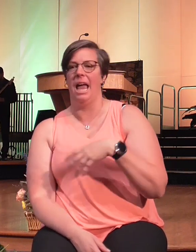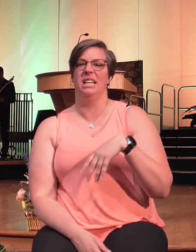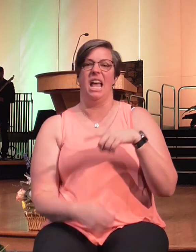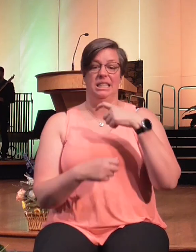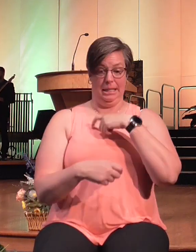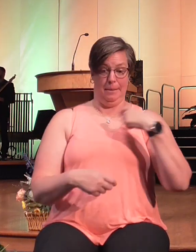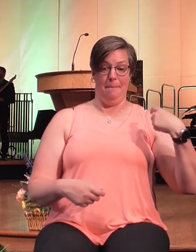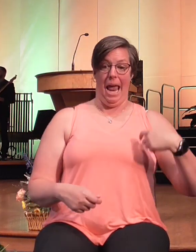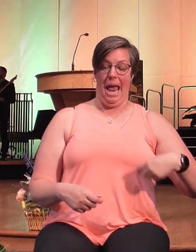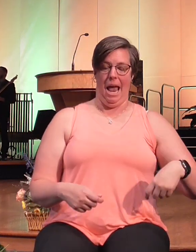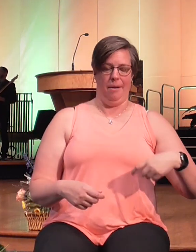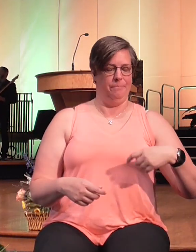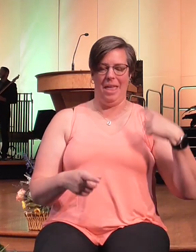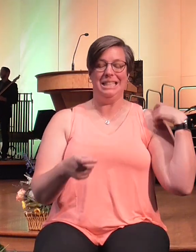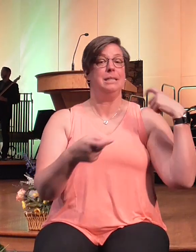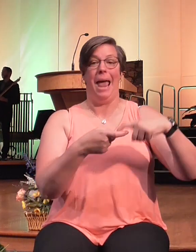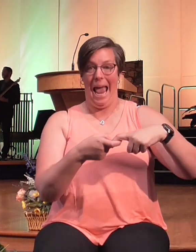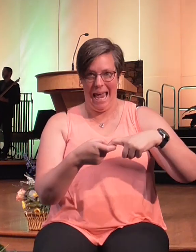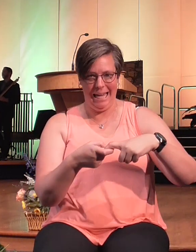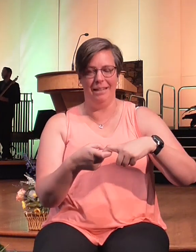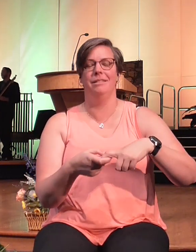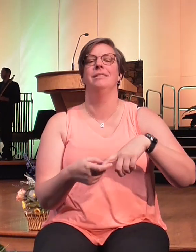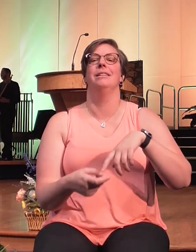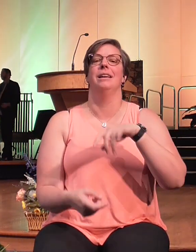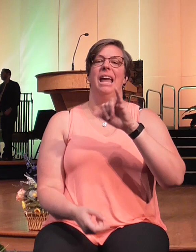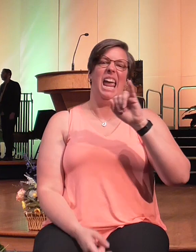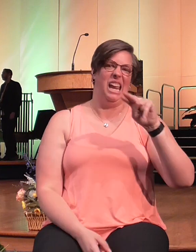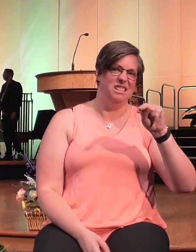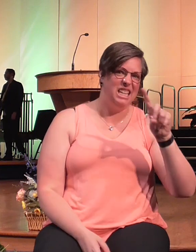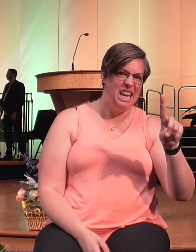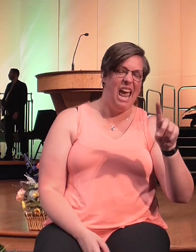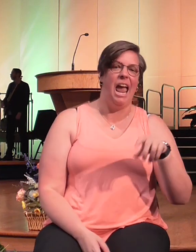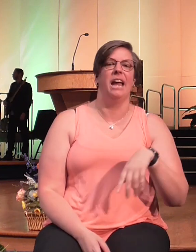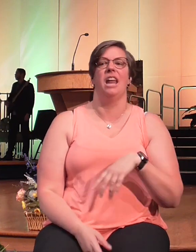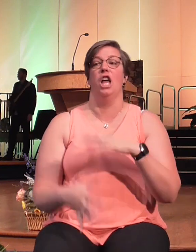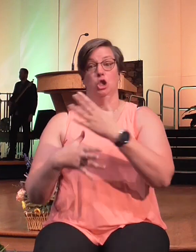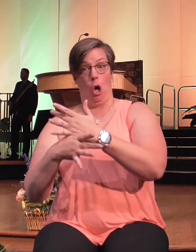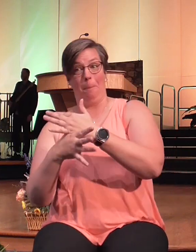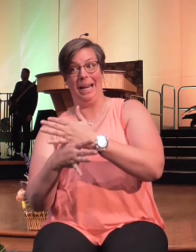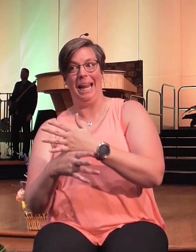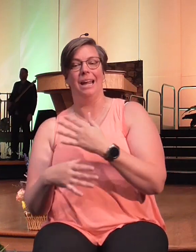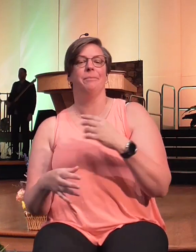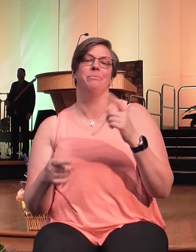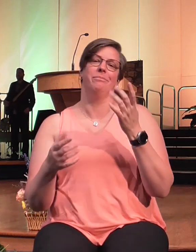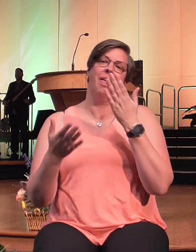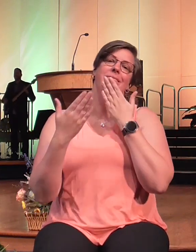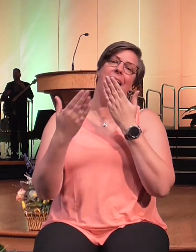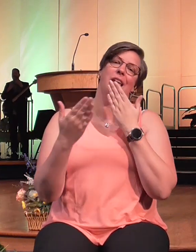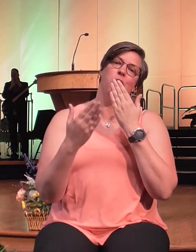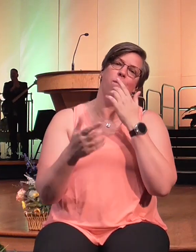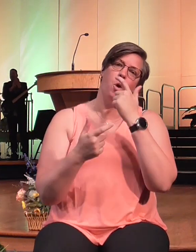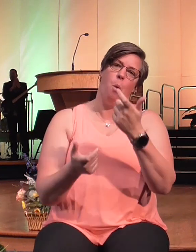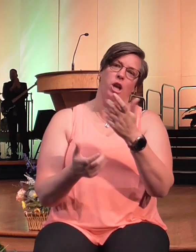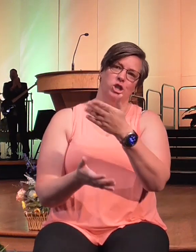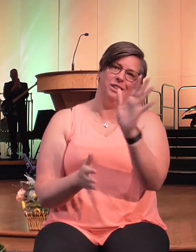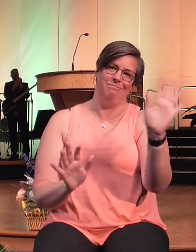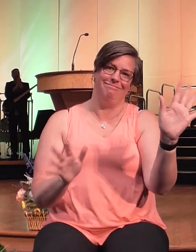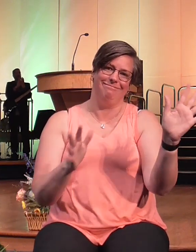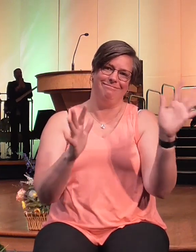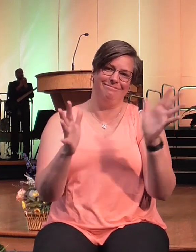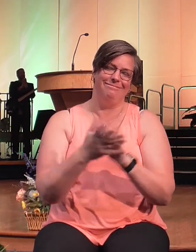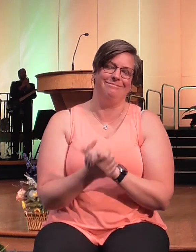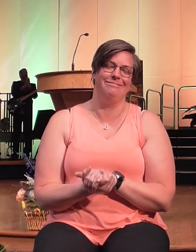Japan, Indiana, and Germany. Thank you for watching and letting us say hi to you all. So it's great to have you with us. Let's acknowledge them.